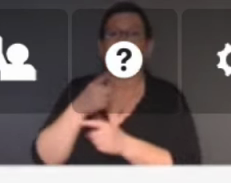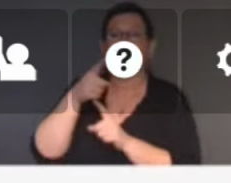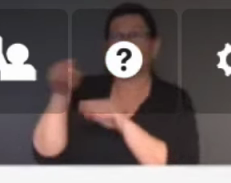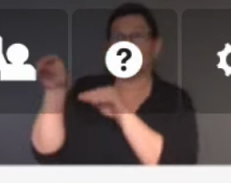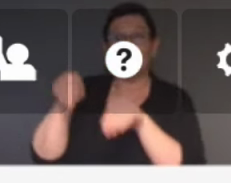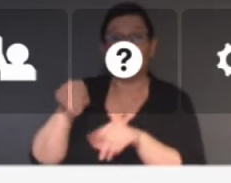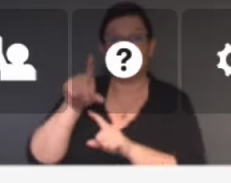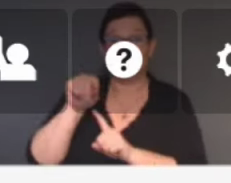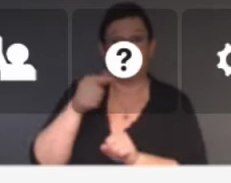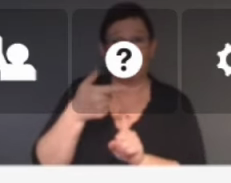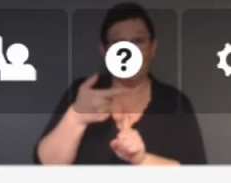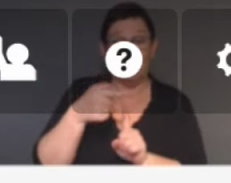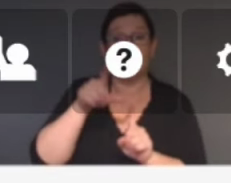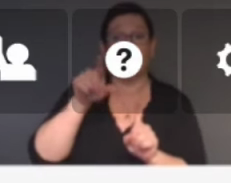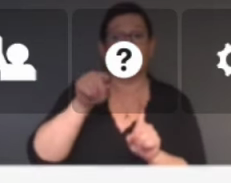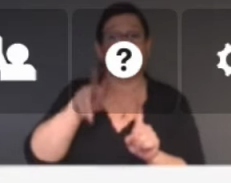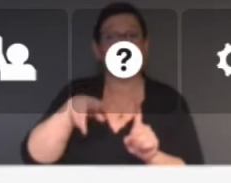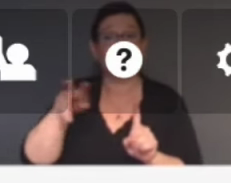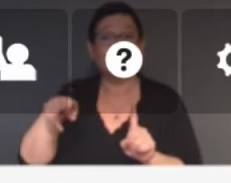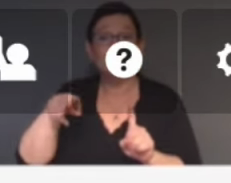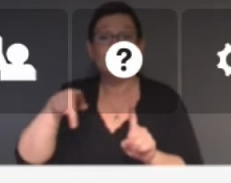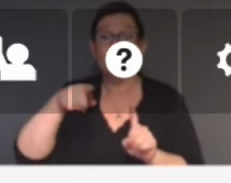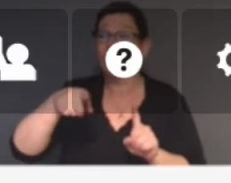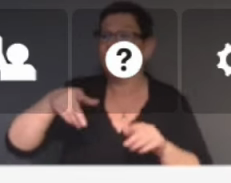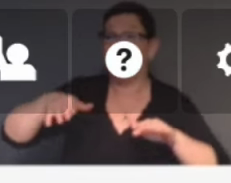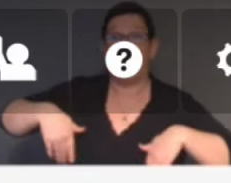do so before applying for this benefit.